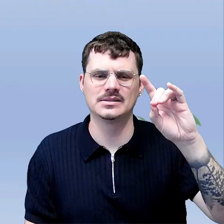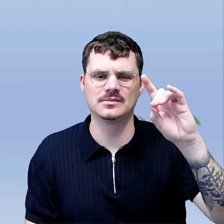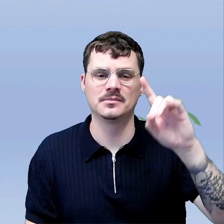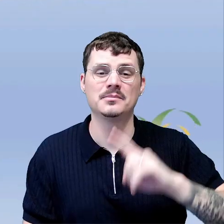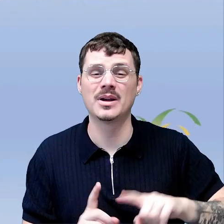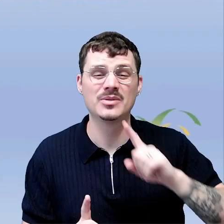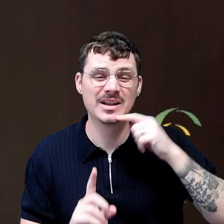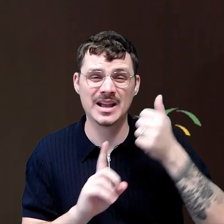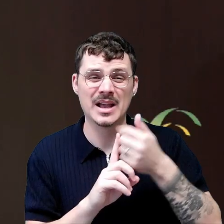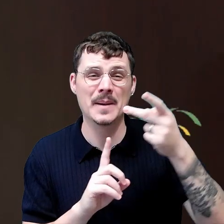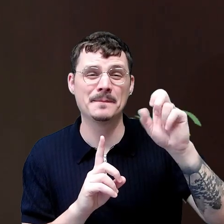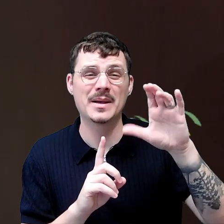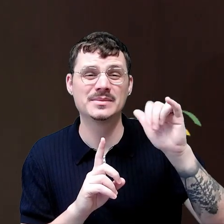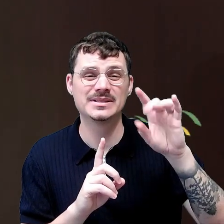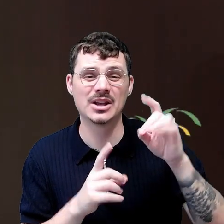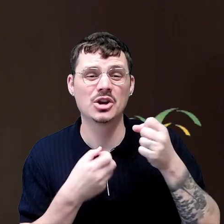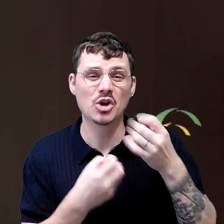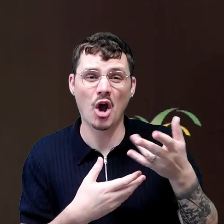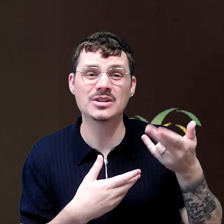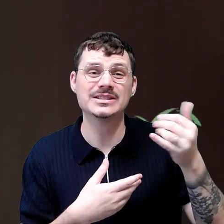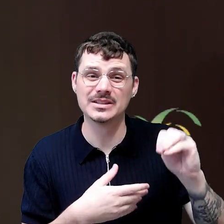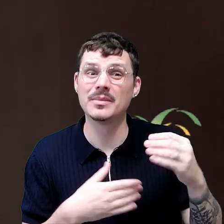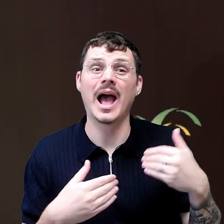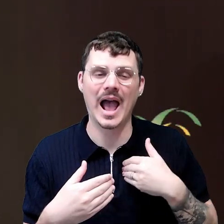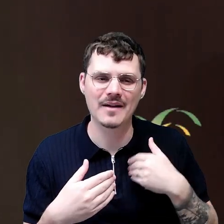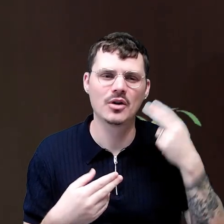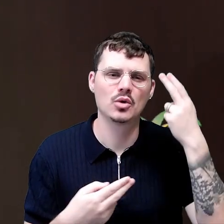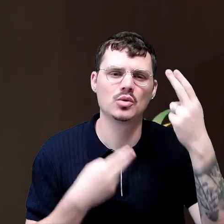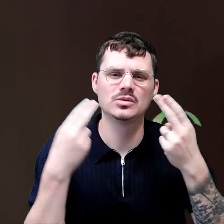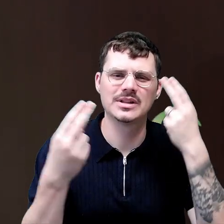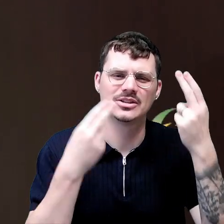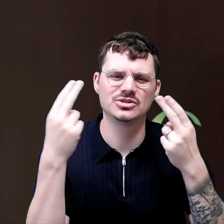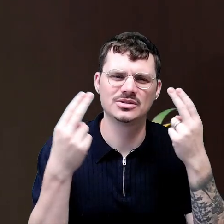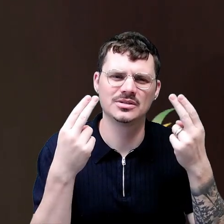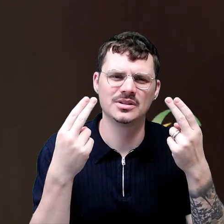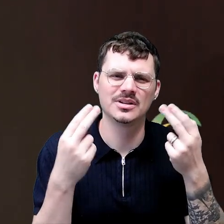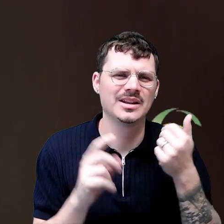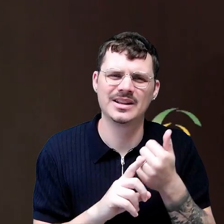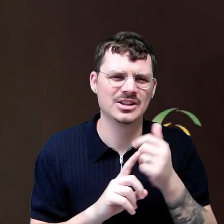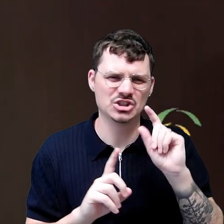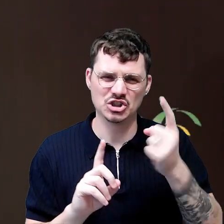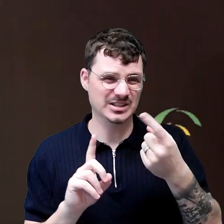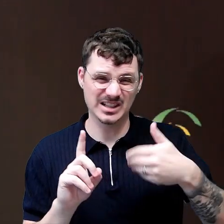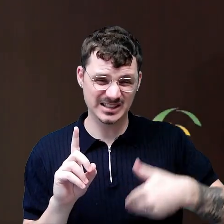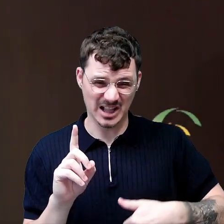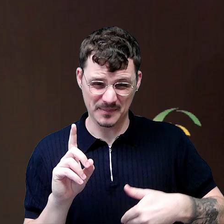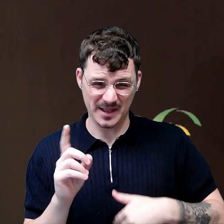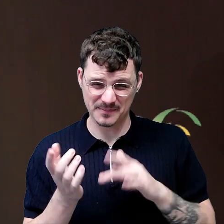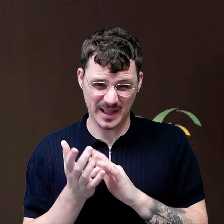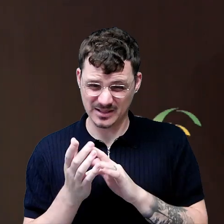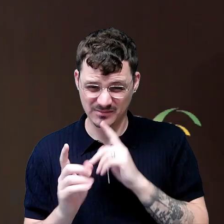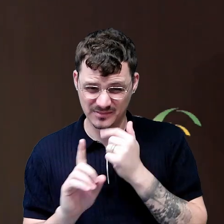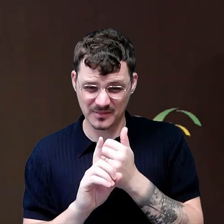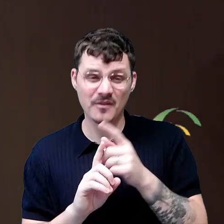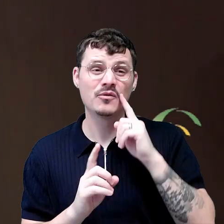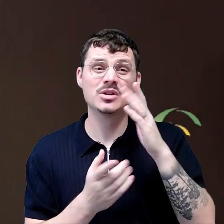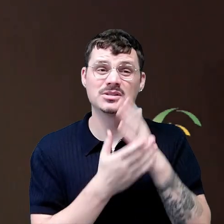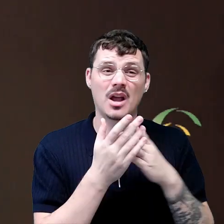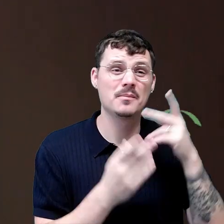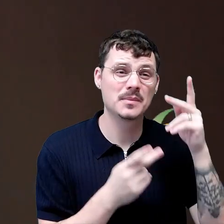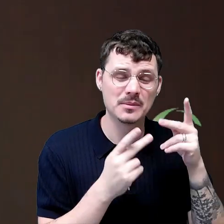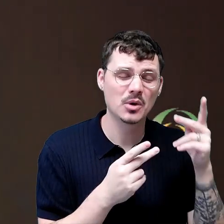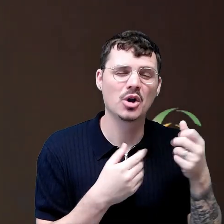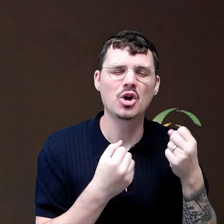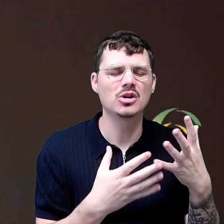for him, Pepcid caused him to have hallucinations. It's just a stomach medicine, but for some people it